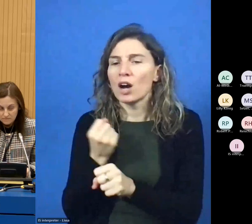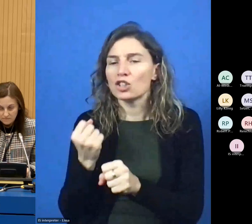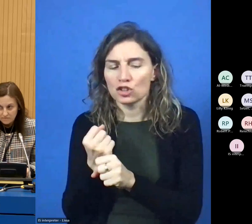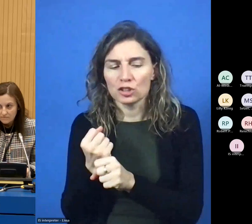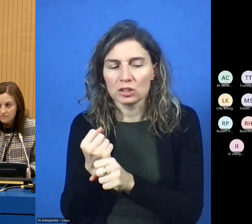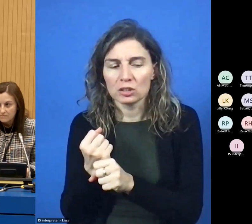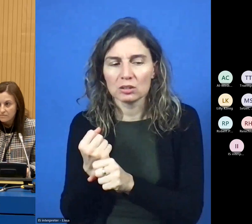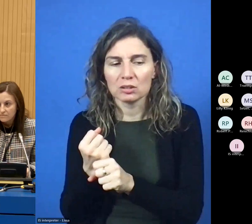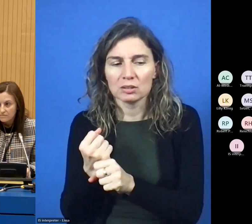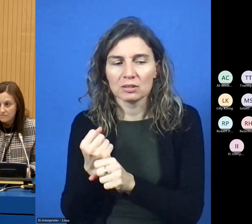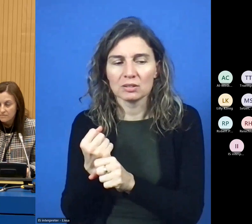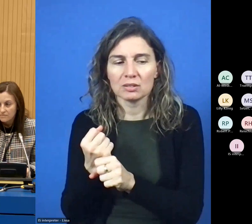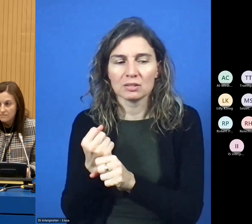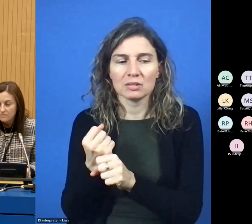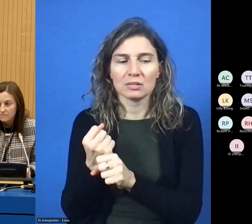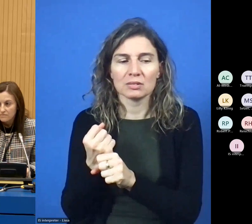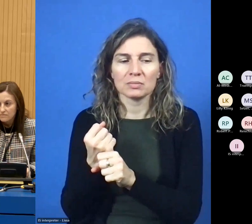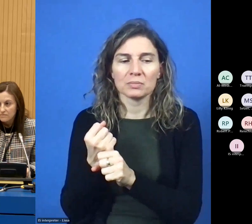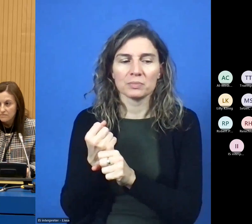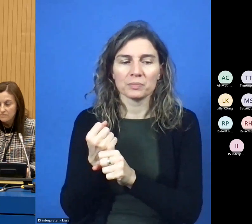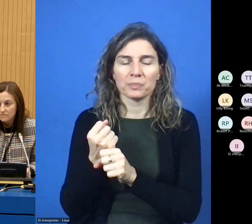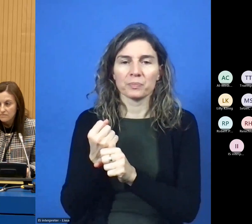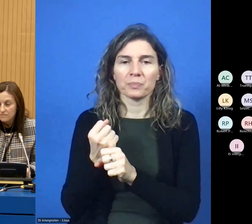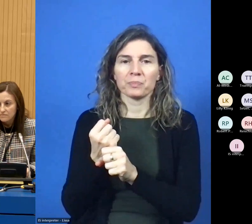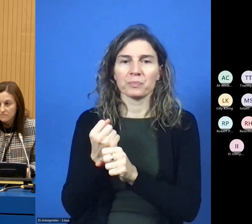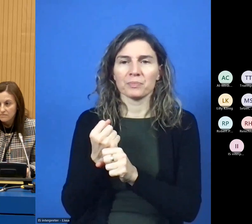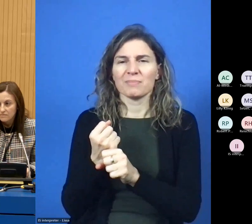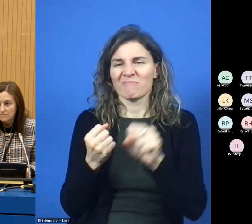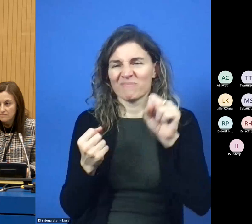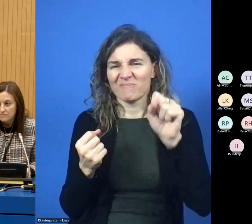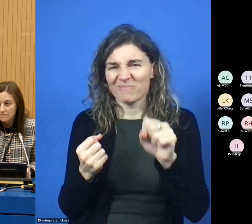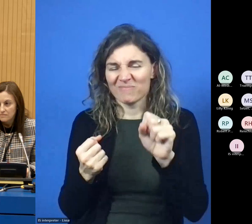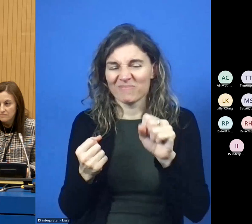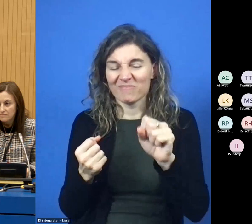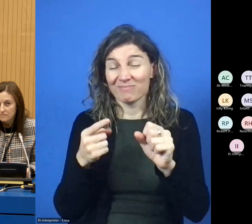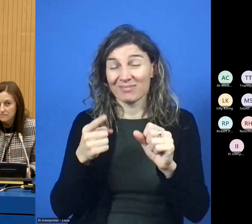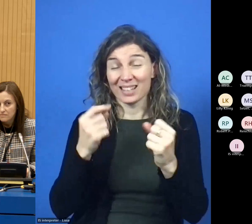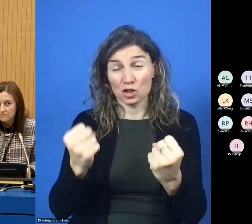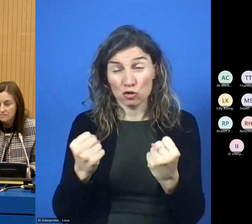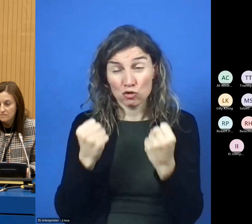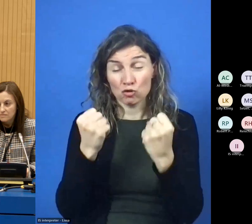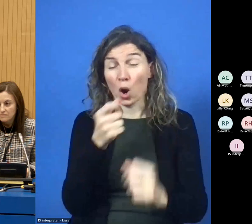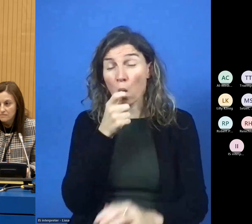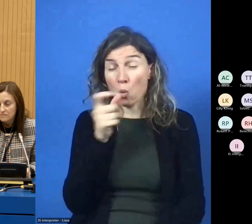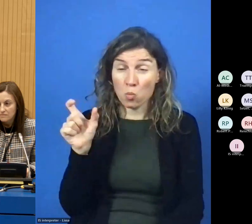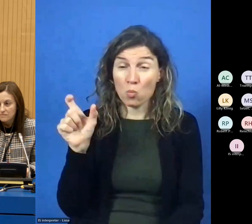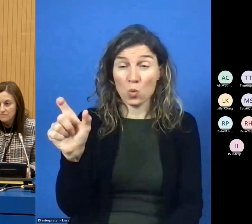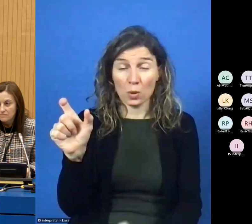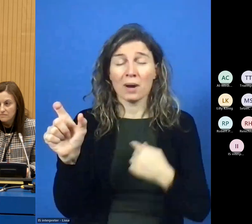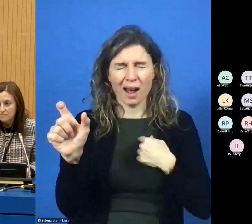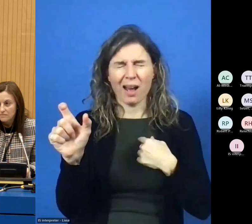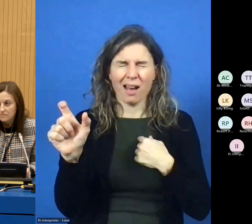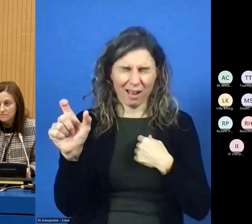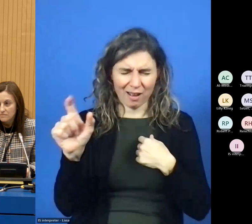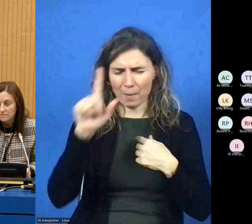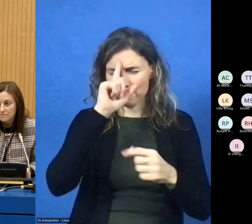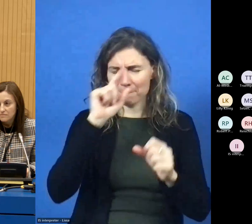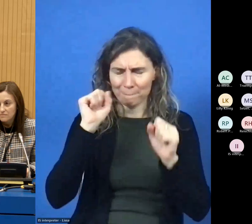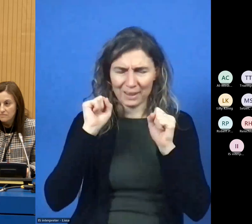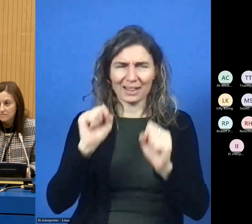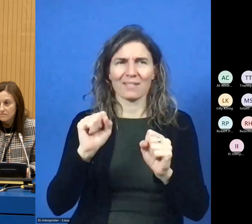by the way. It's a very strong word, and I believe in it with all of my heart. And I want to say thank